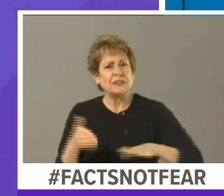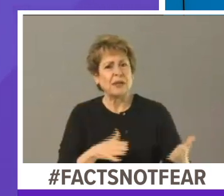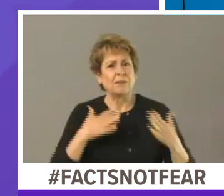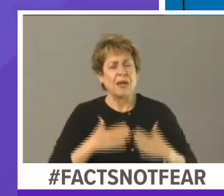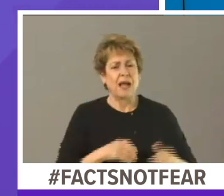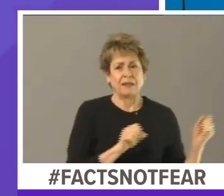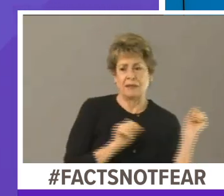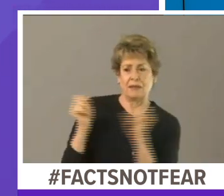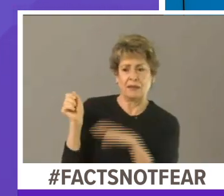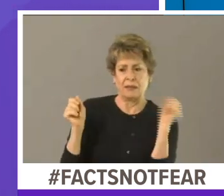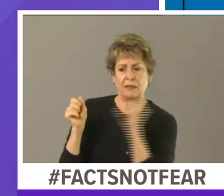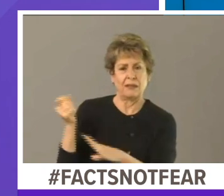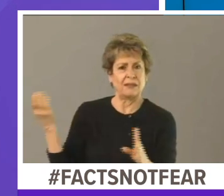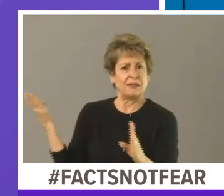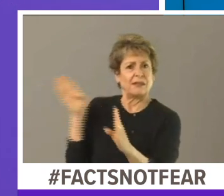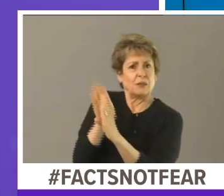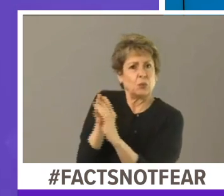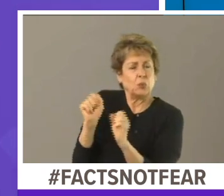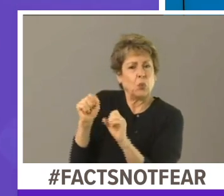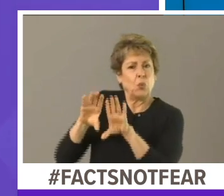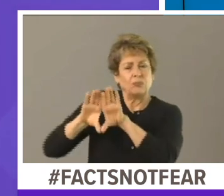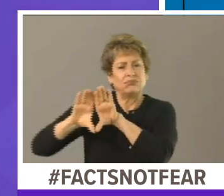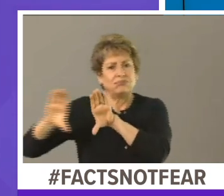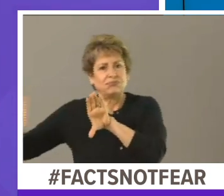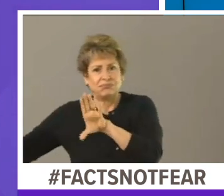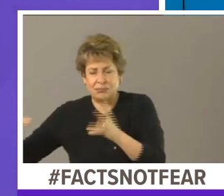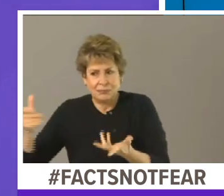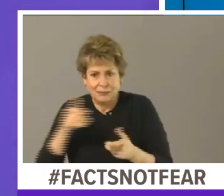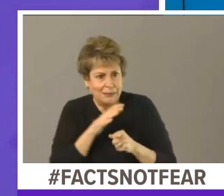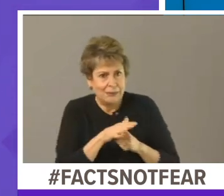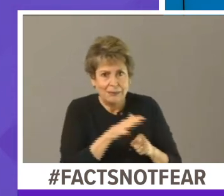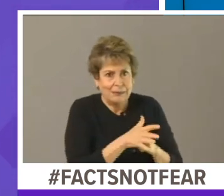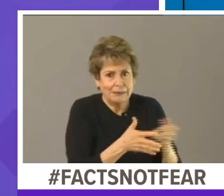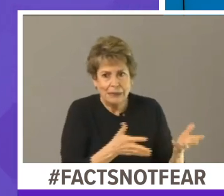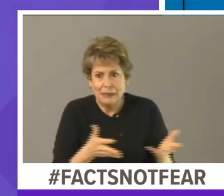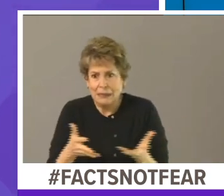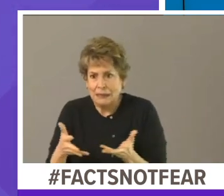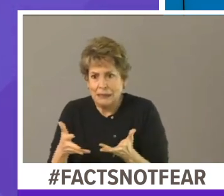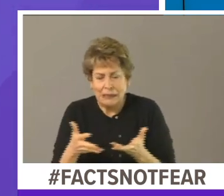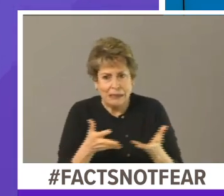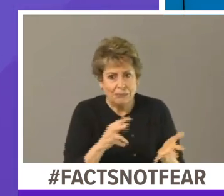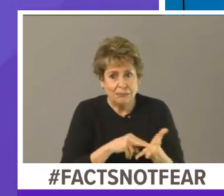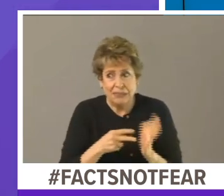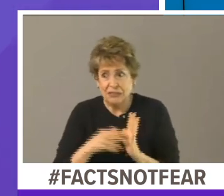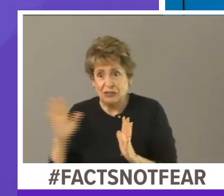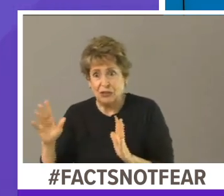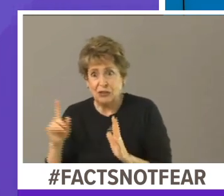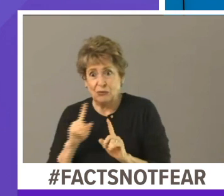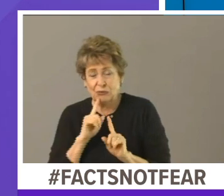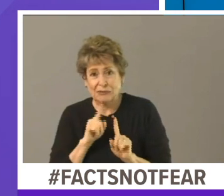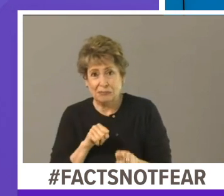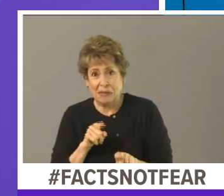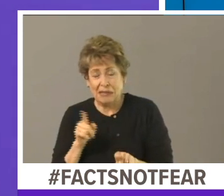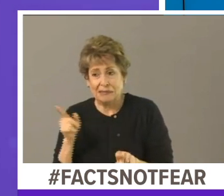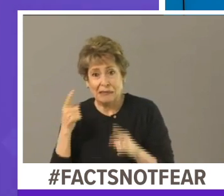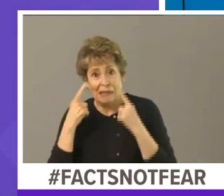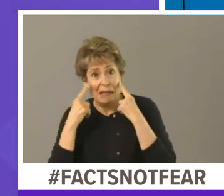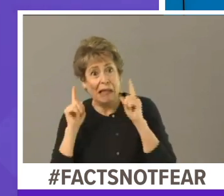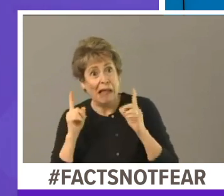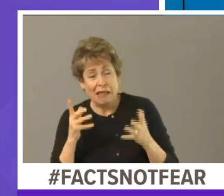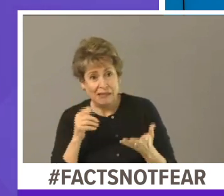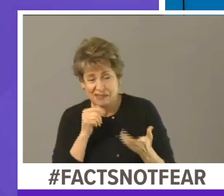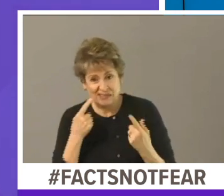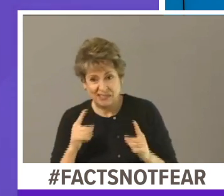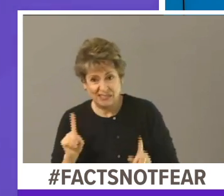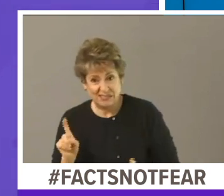when you look back at this response, and it has not been successful up to this point, do you think you need to change up staff, bring in new perspectives,